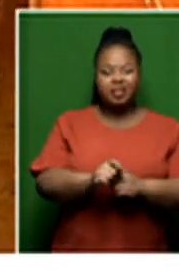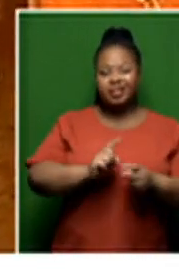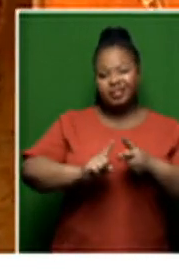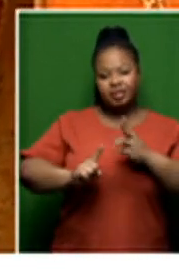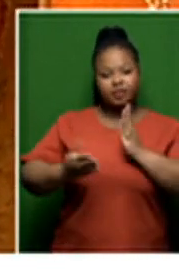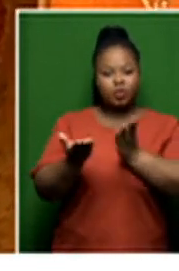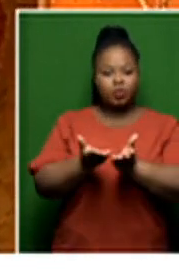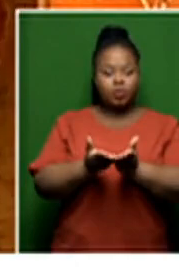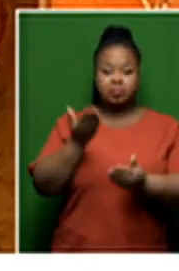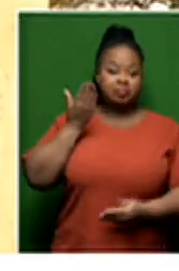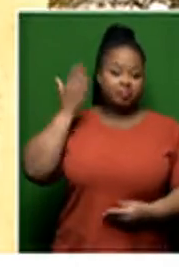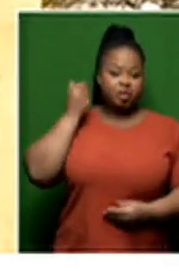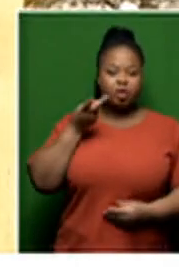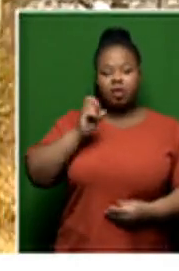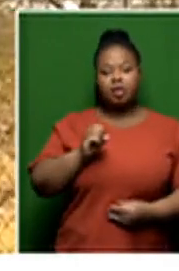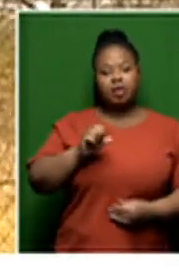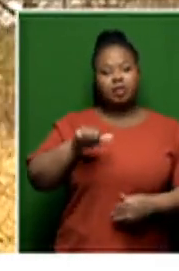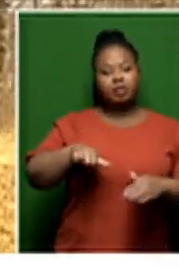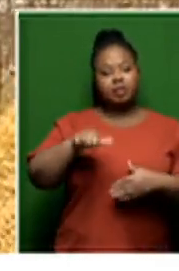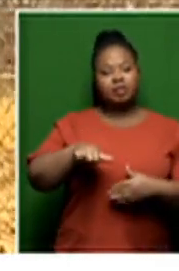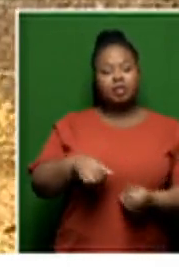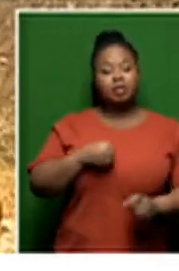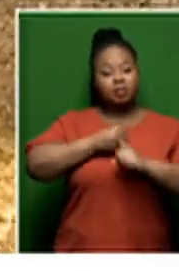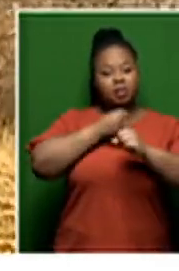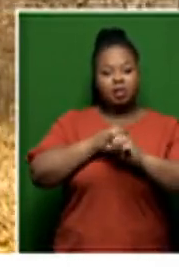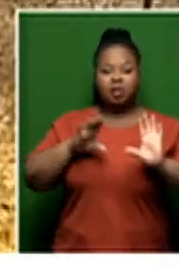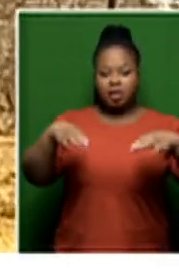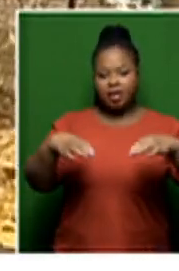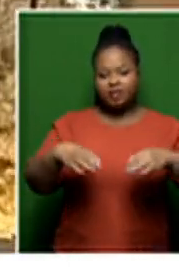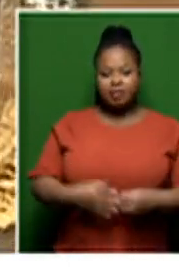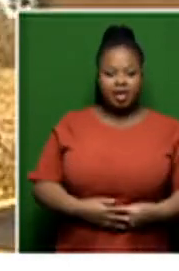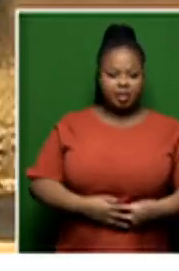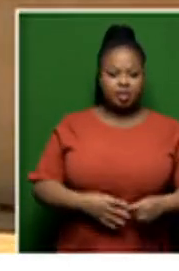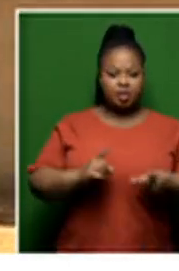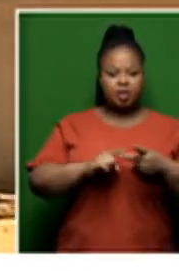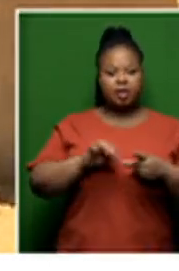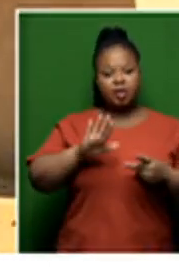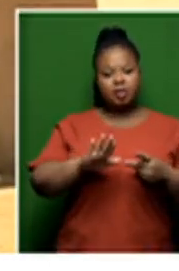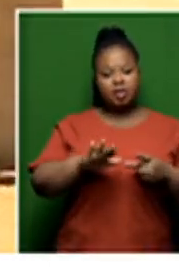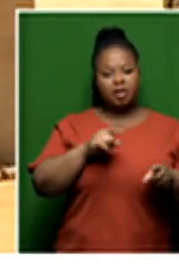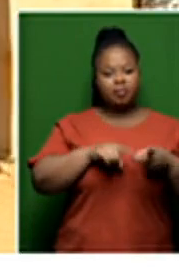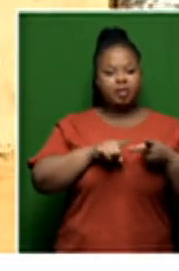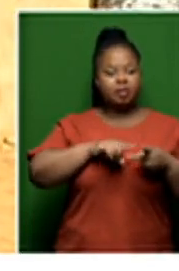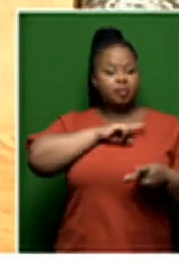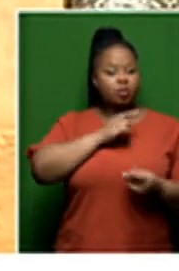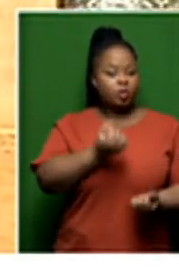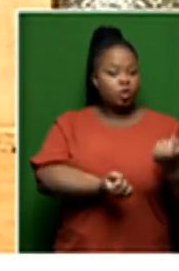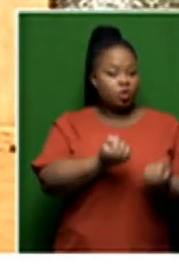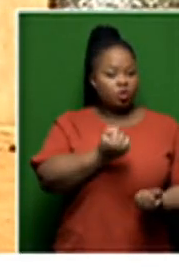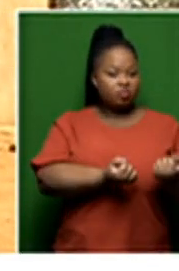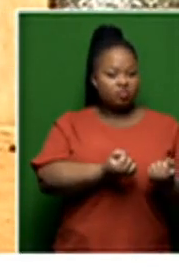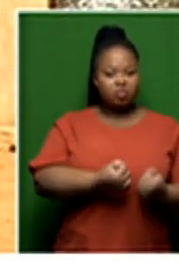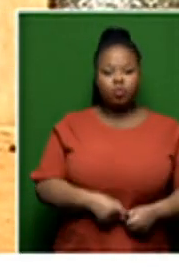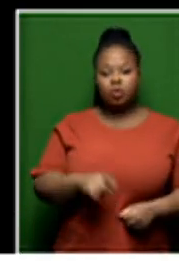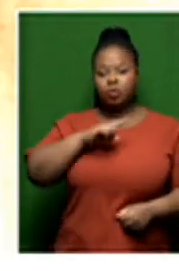schools. In 2016, advocacy group Section 27 took the Department of Basic Education to court after the death